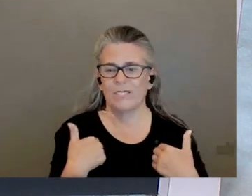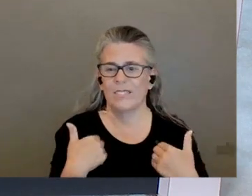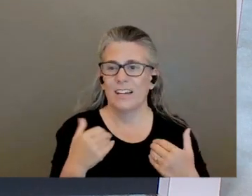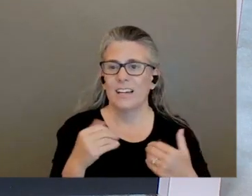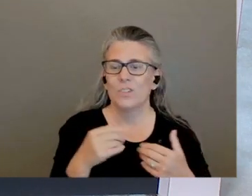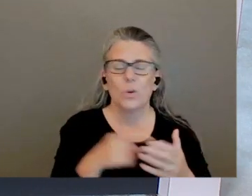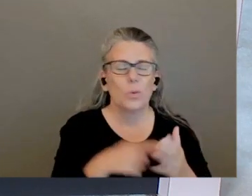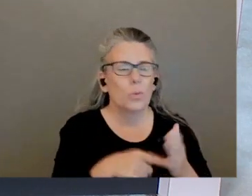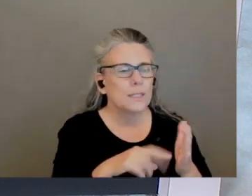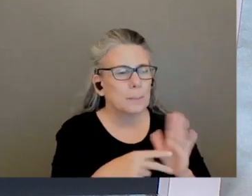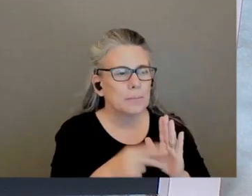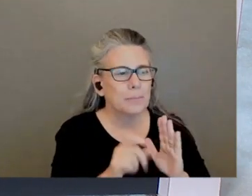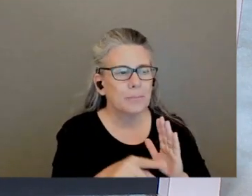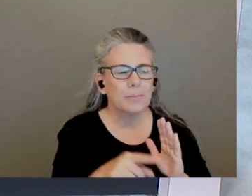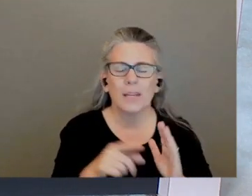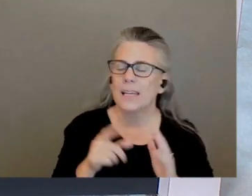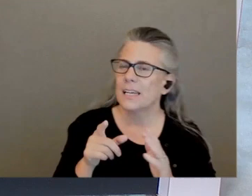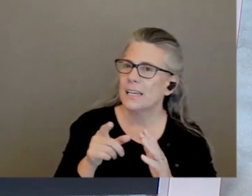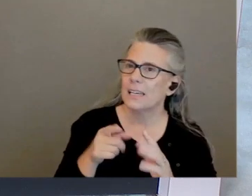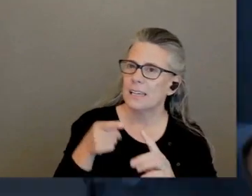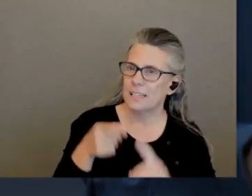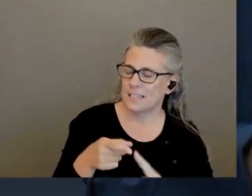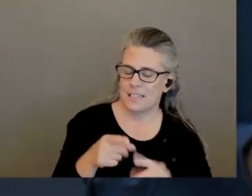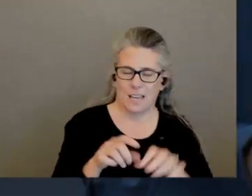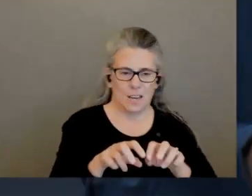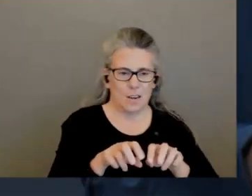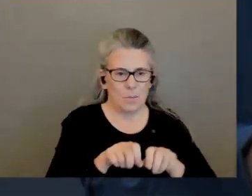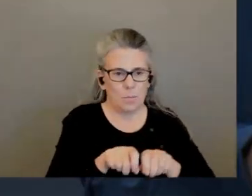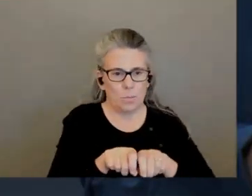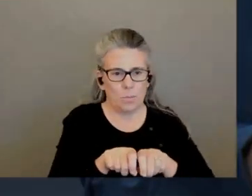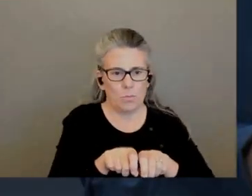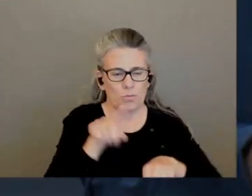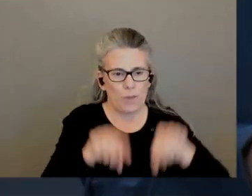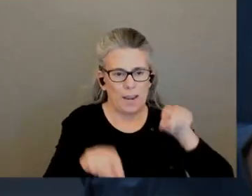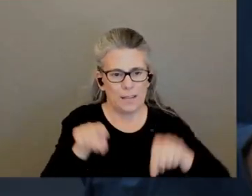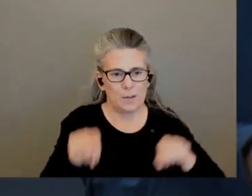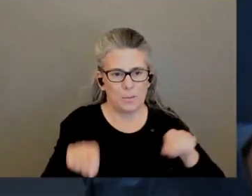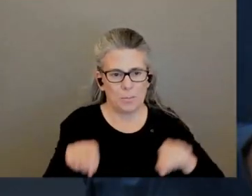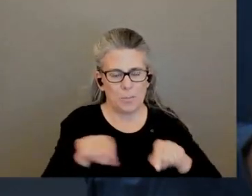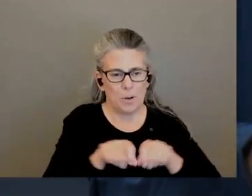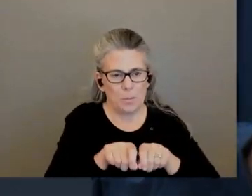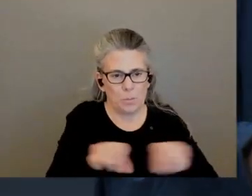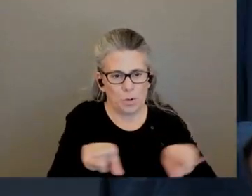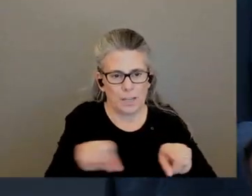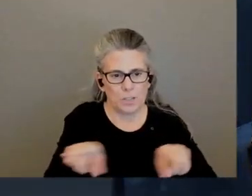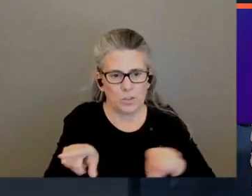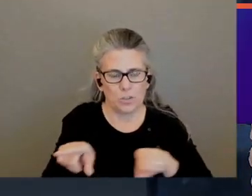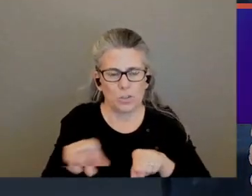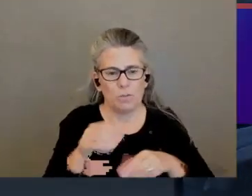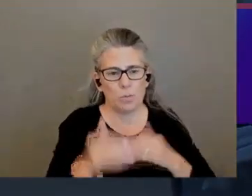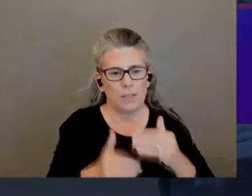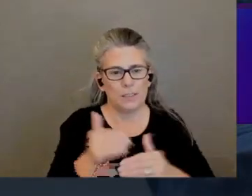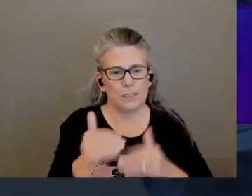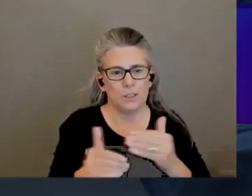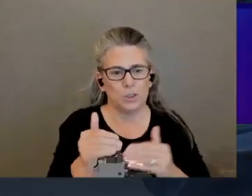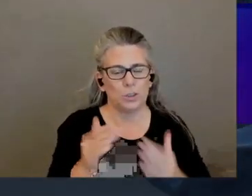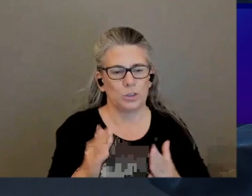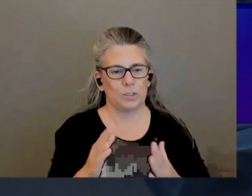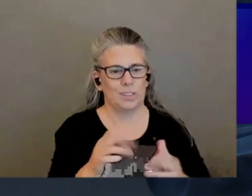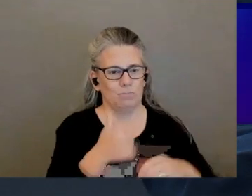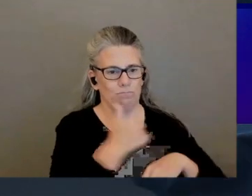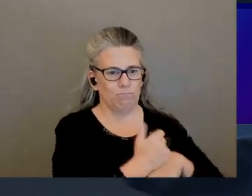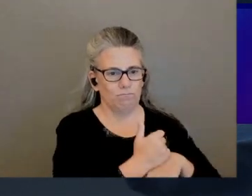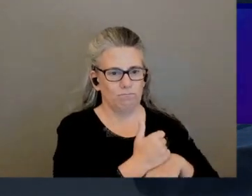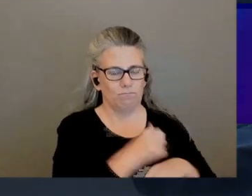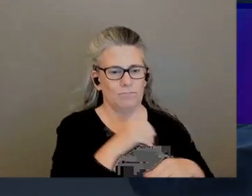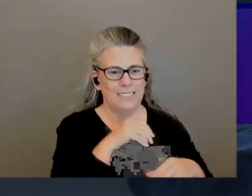and a range of processors that have been in-house designed at AWS. So we've launched the first